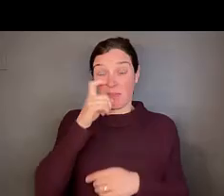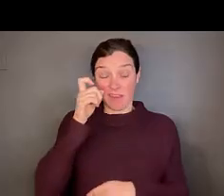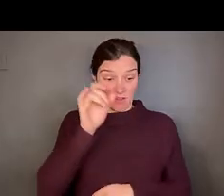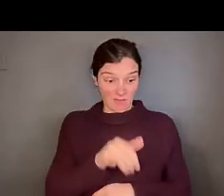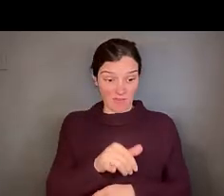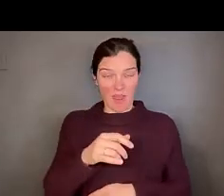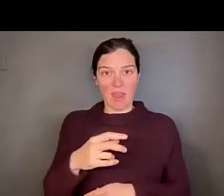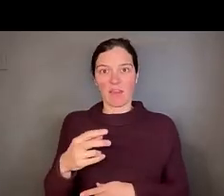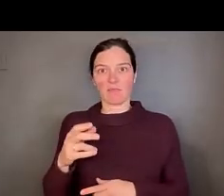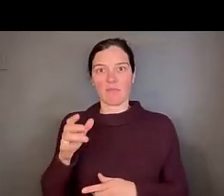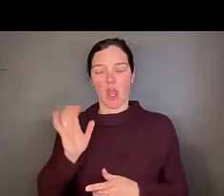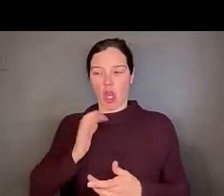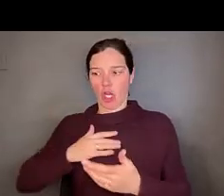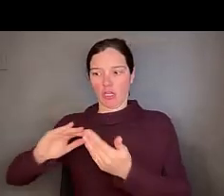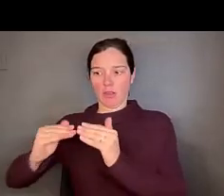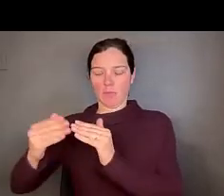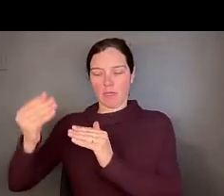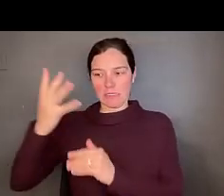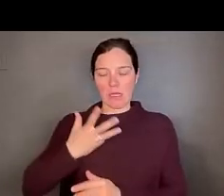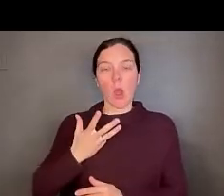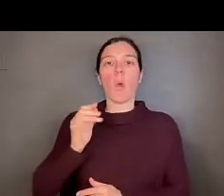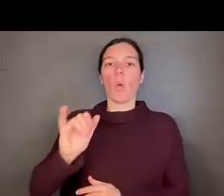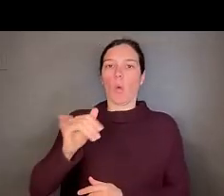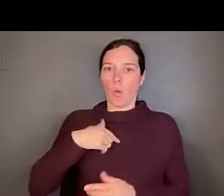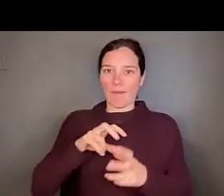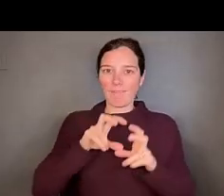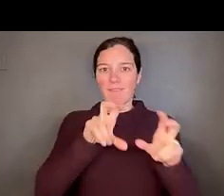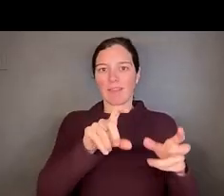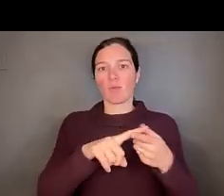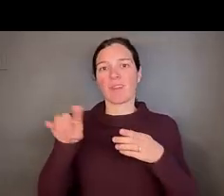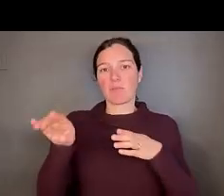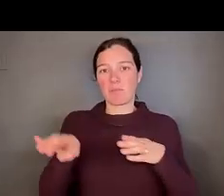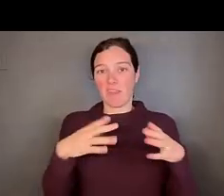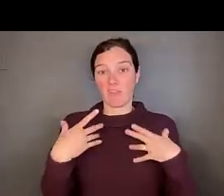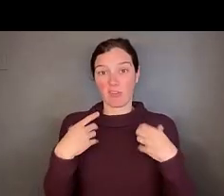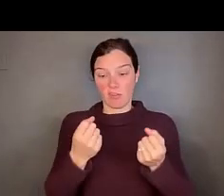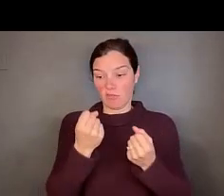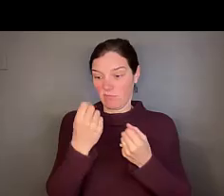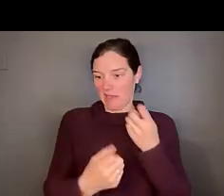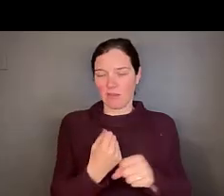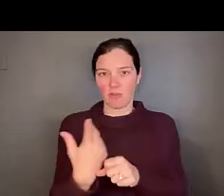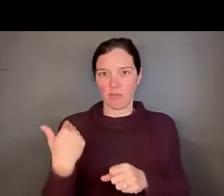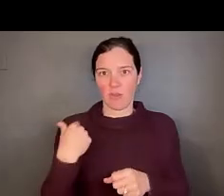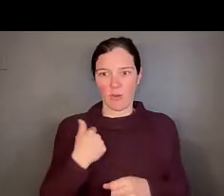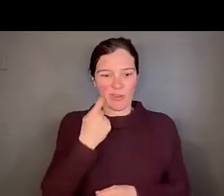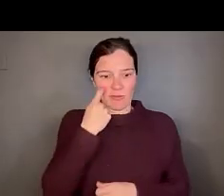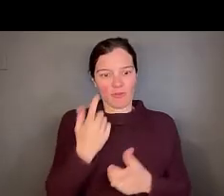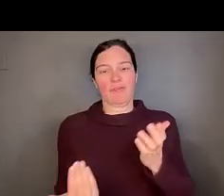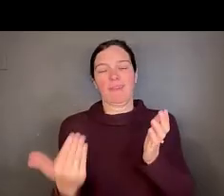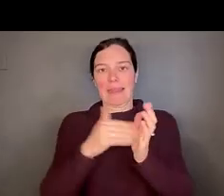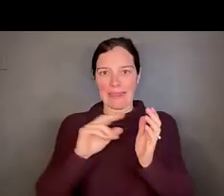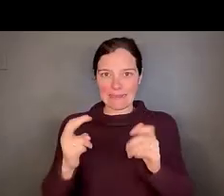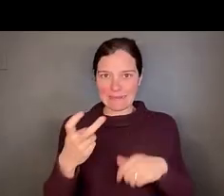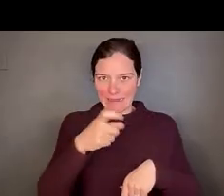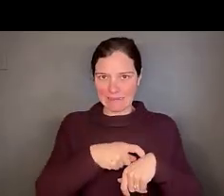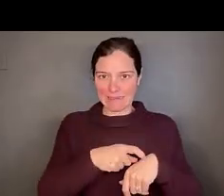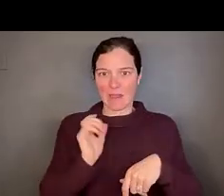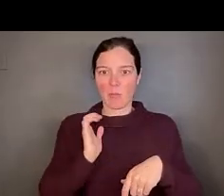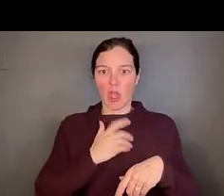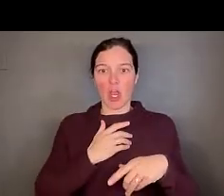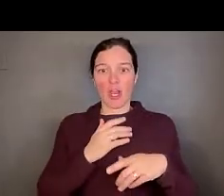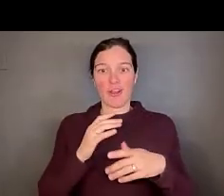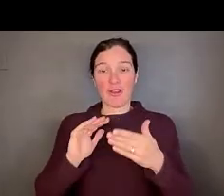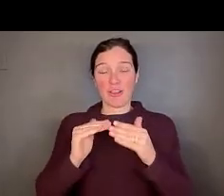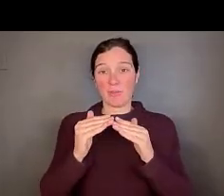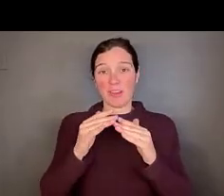community, that pushed us to make a significant investment in behavioral health a number of years ago. We just finished doing it again. Our community is the most